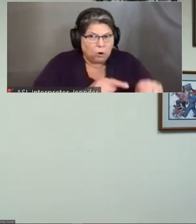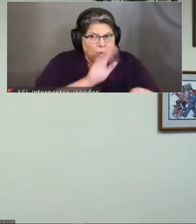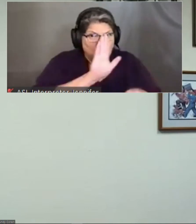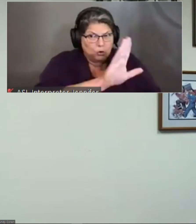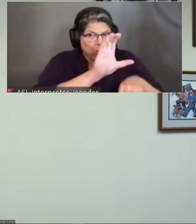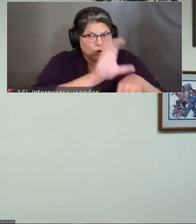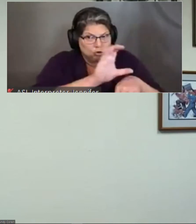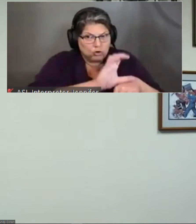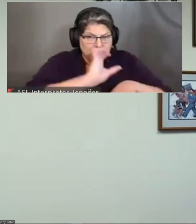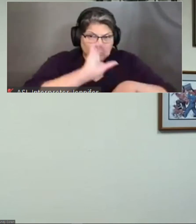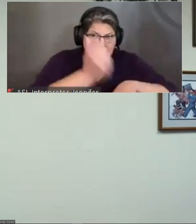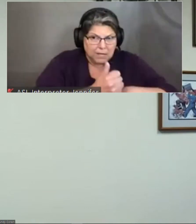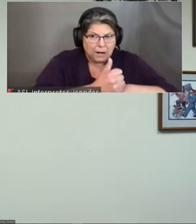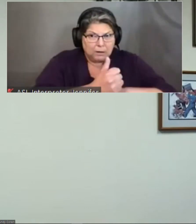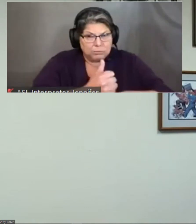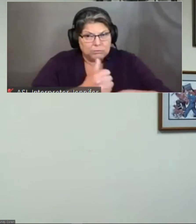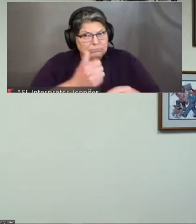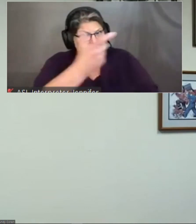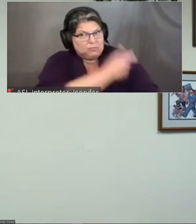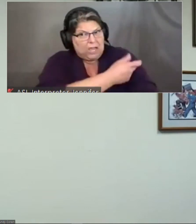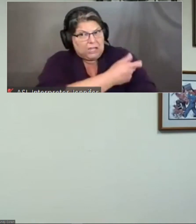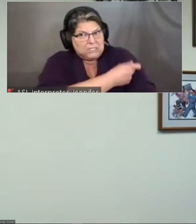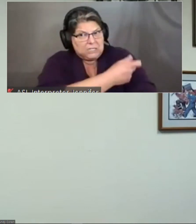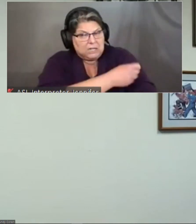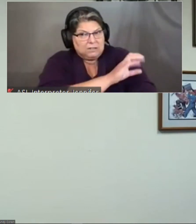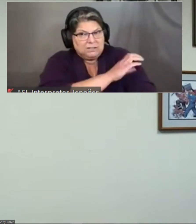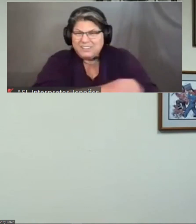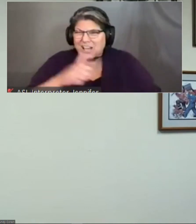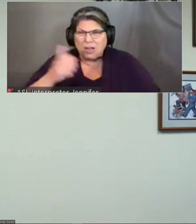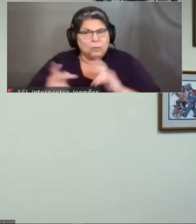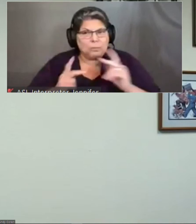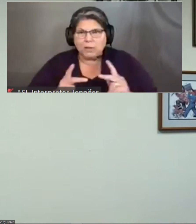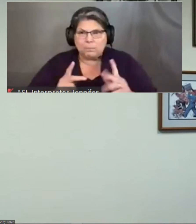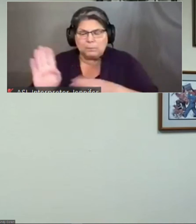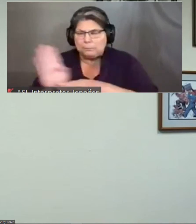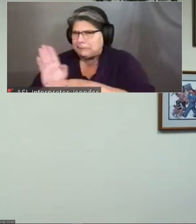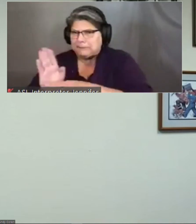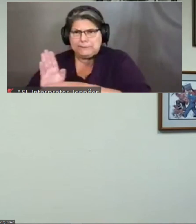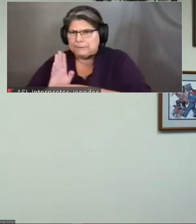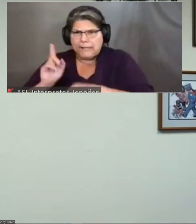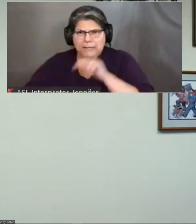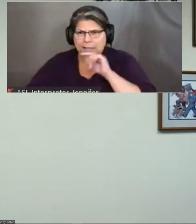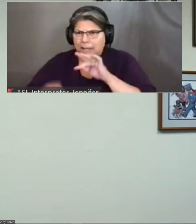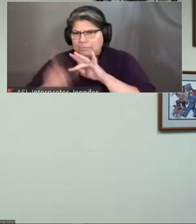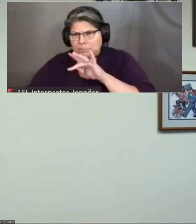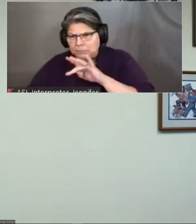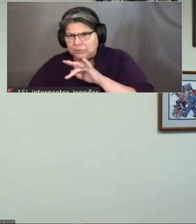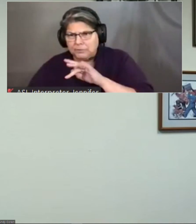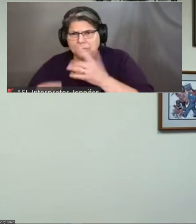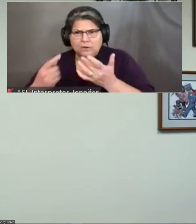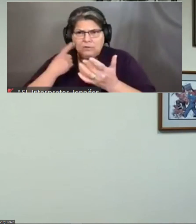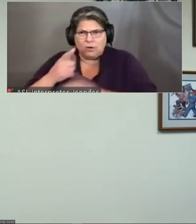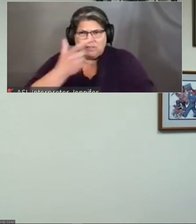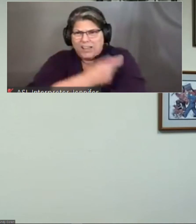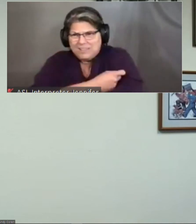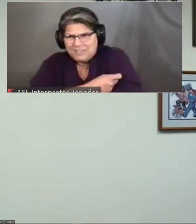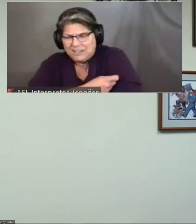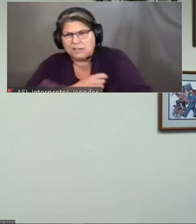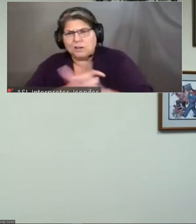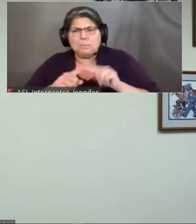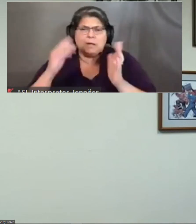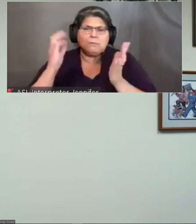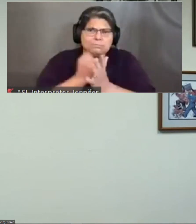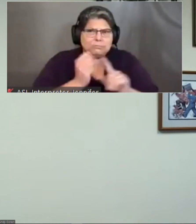that's a time when people who can't get off the rest of the week have a chance to get off and go to church. And in particular, that